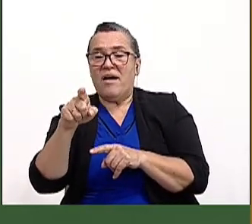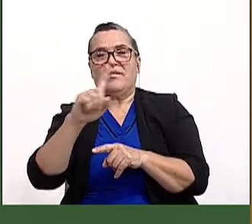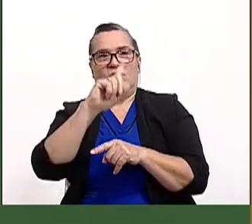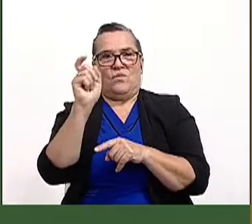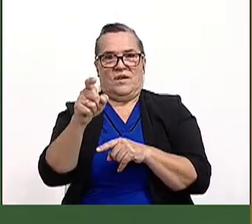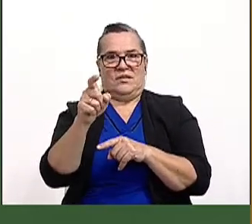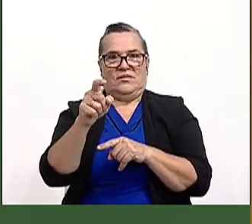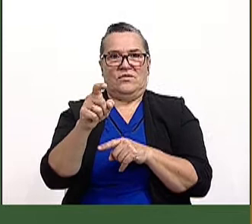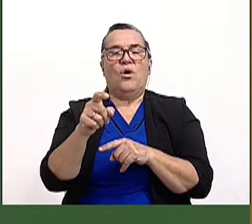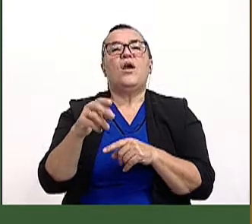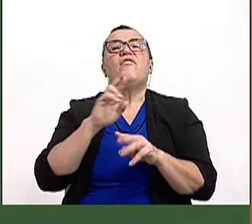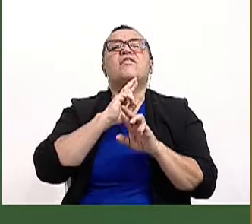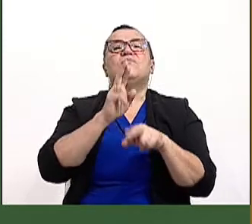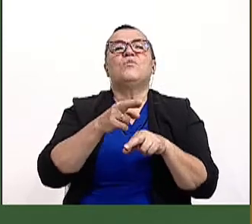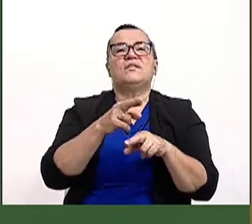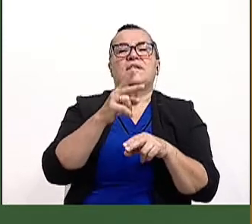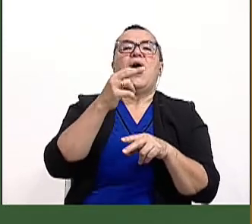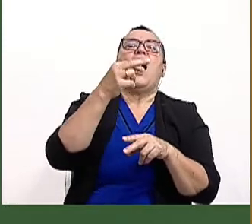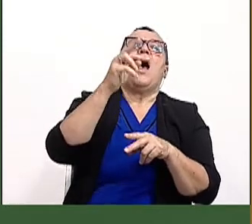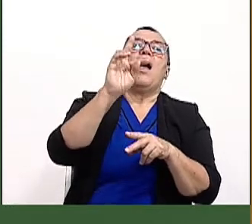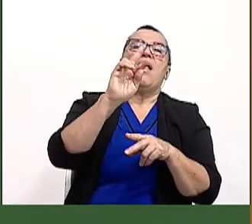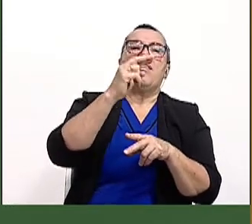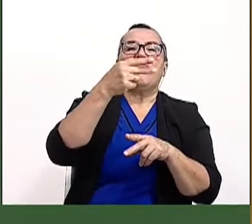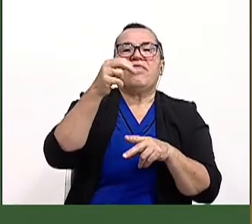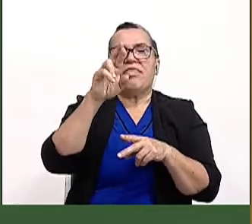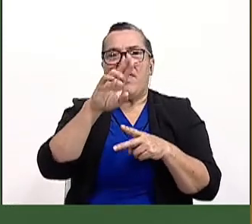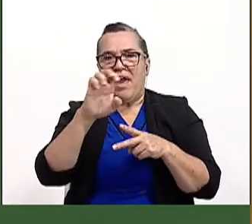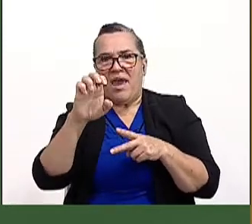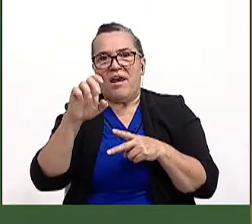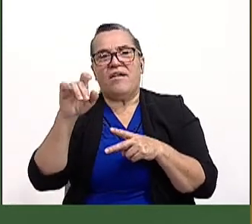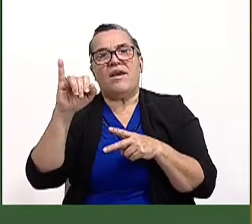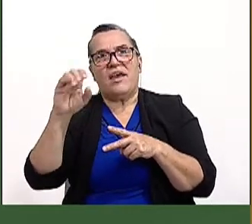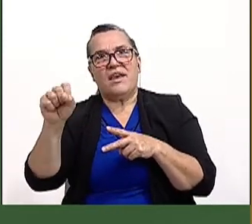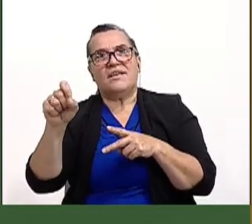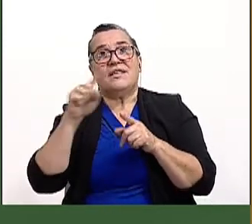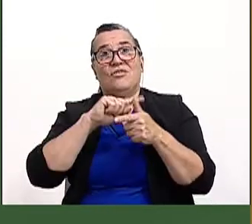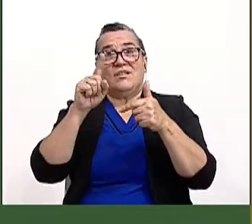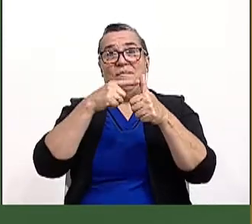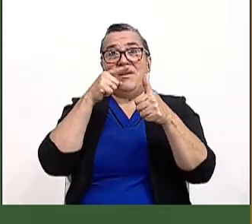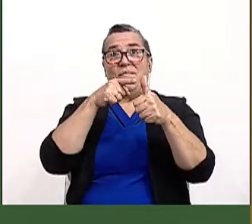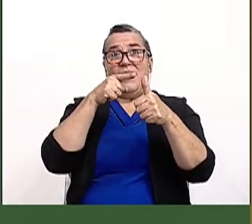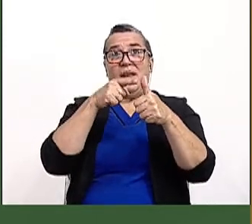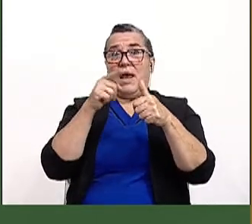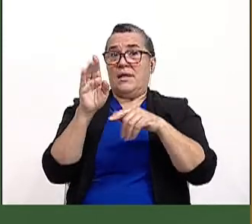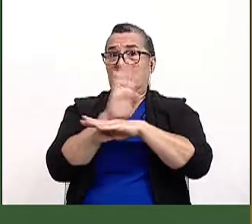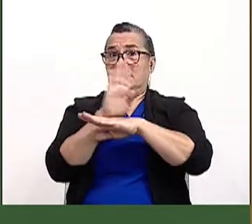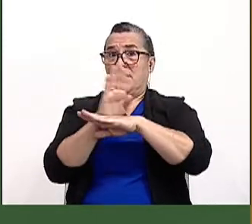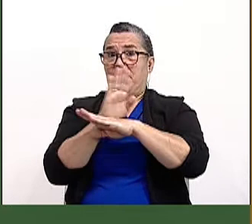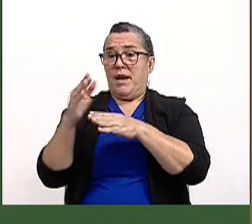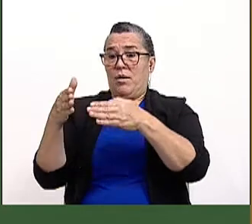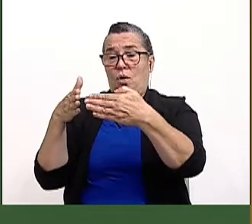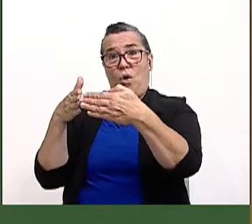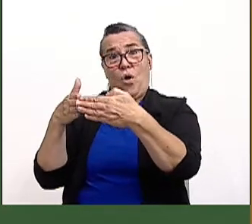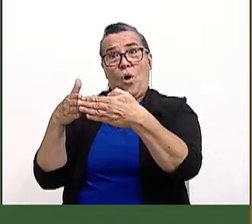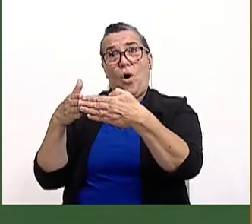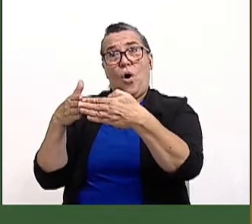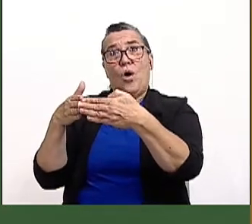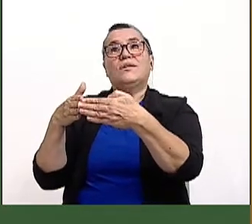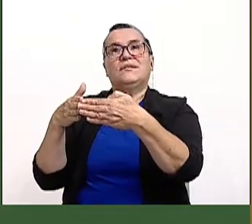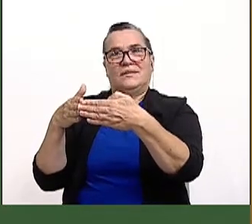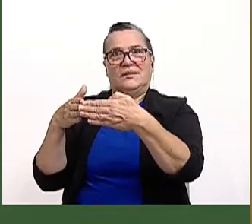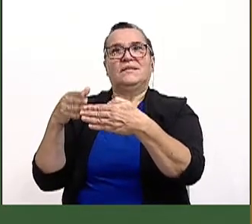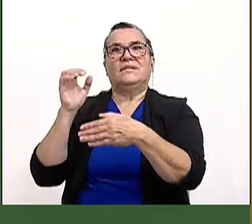Is there a bank on the corner? Yes, there is a bank on the corner. Are